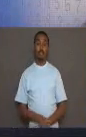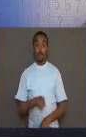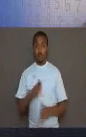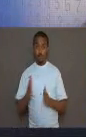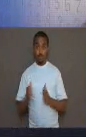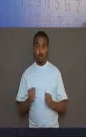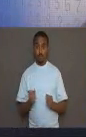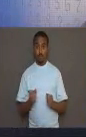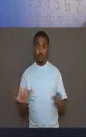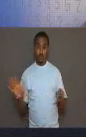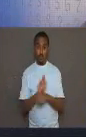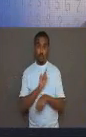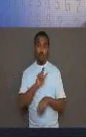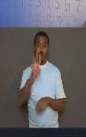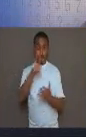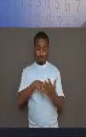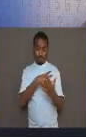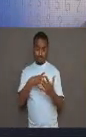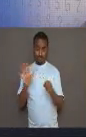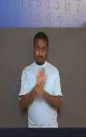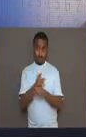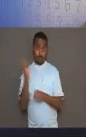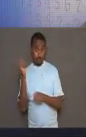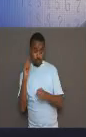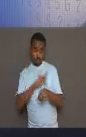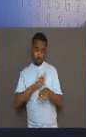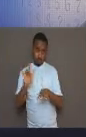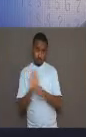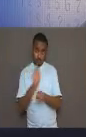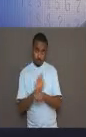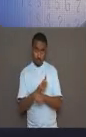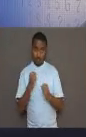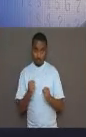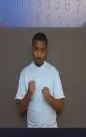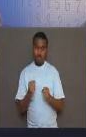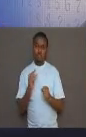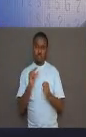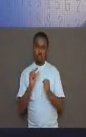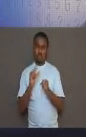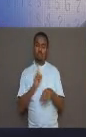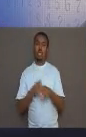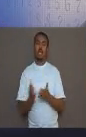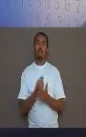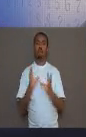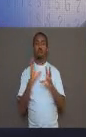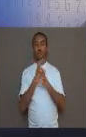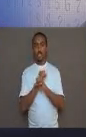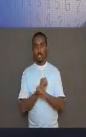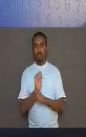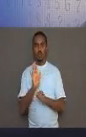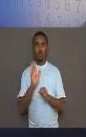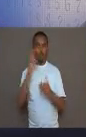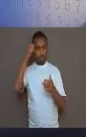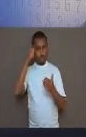Were you able to fill in your charts while you listened? Take a moment to finish your